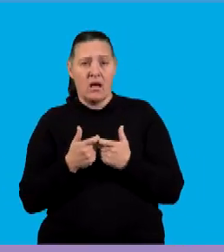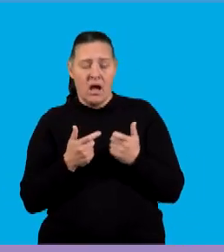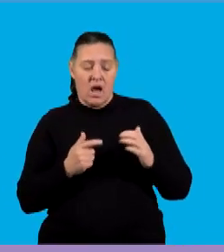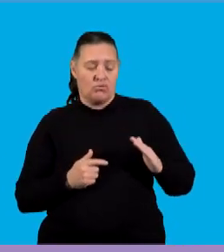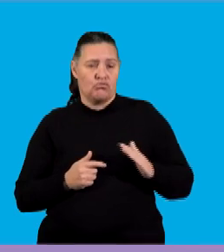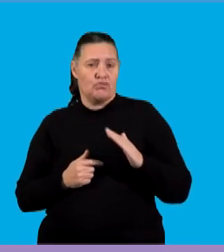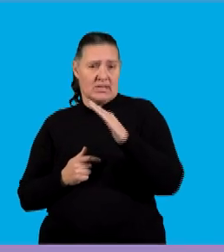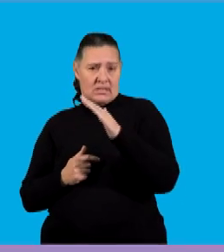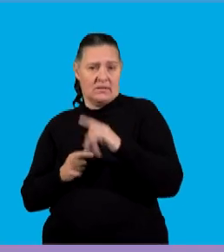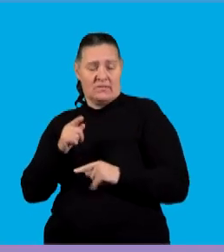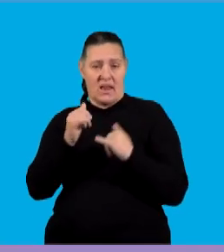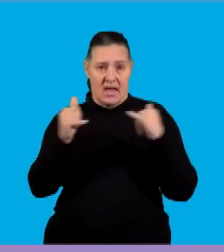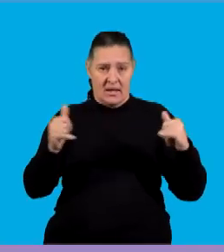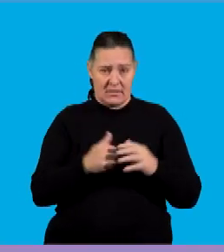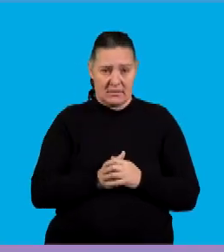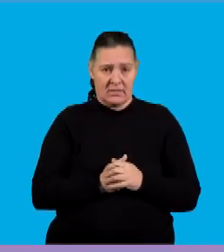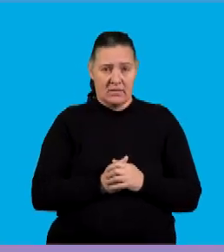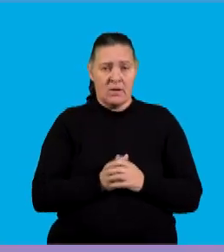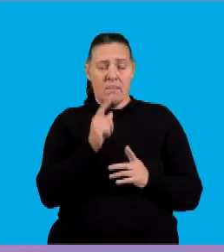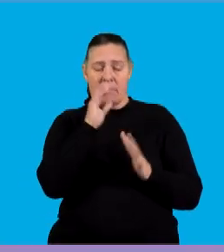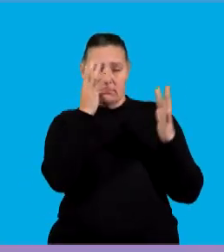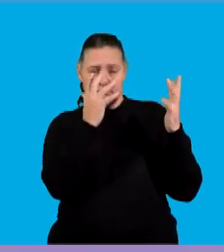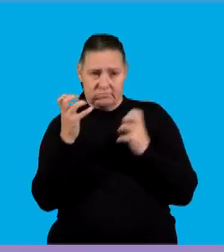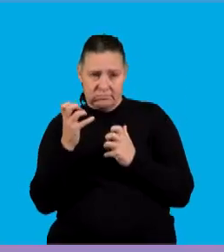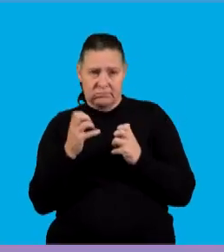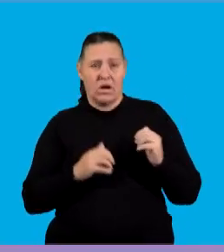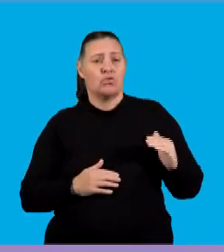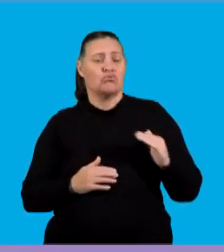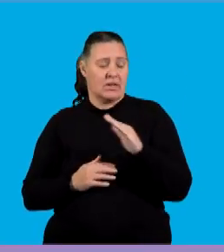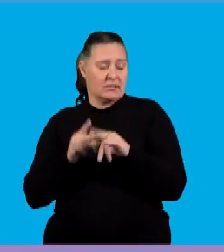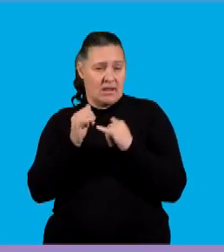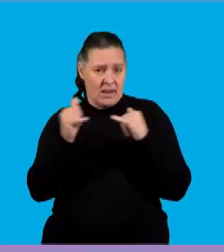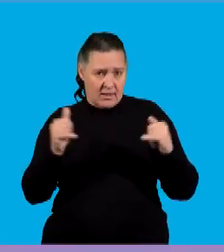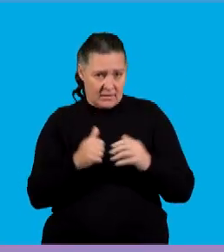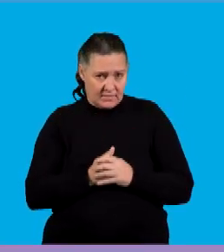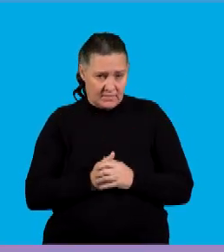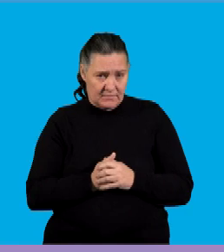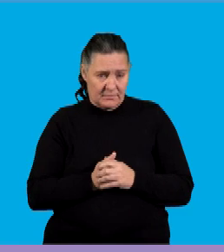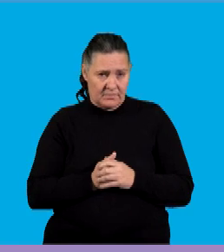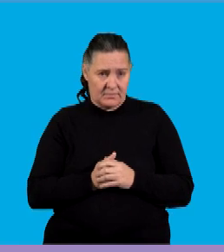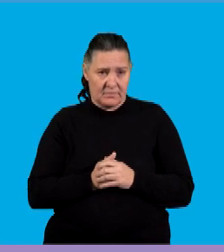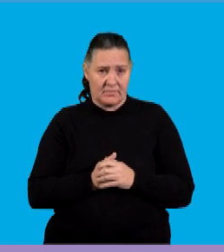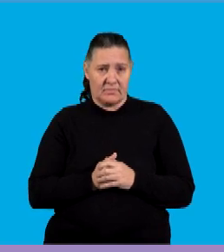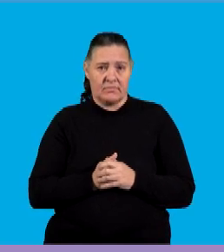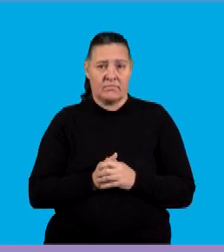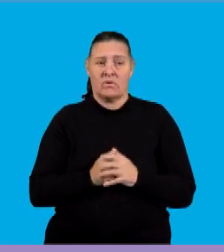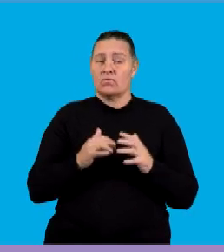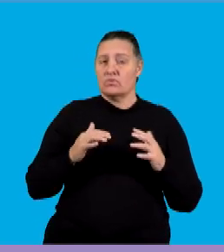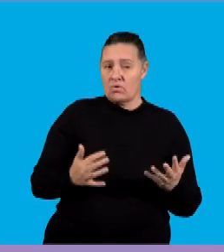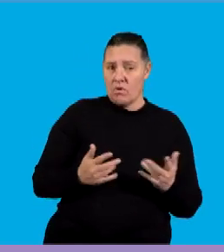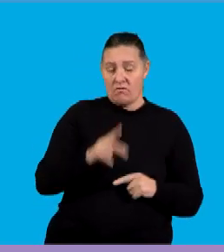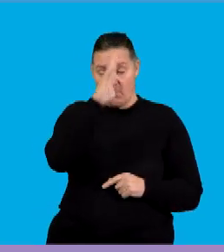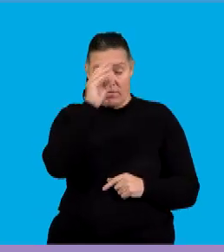calculate the gradient of this line. So if we remember, the gradient is now